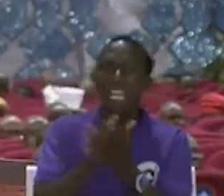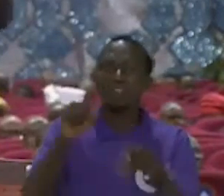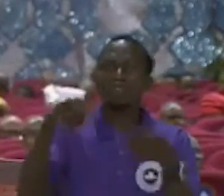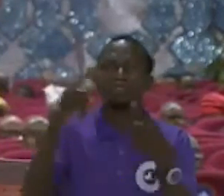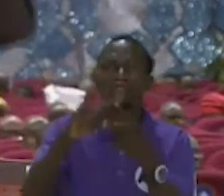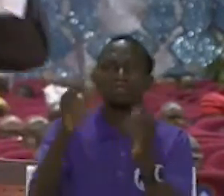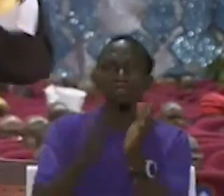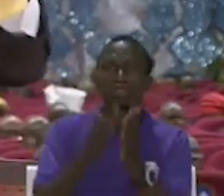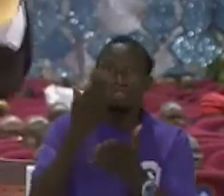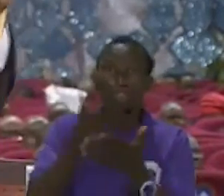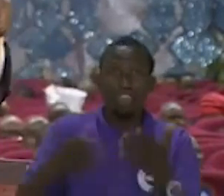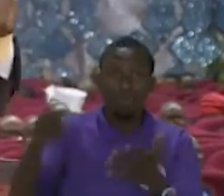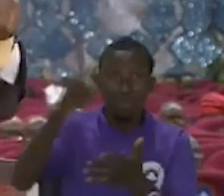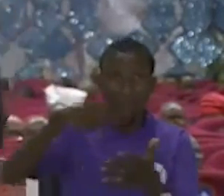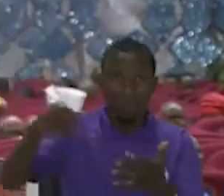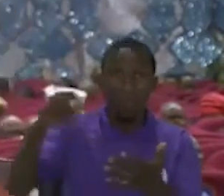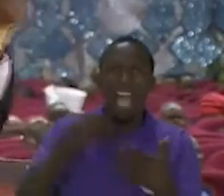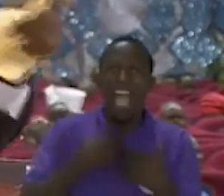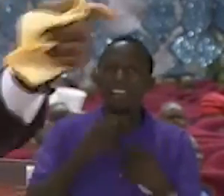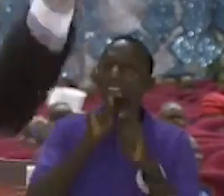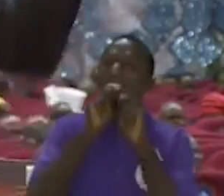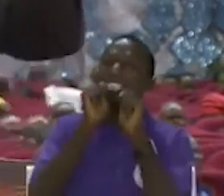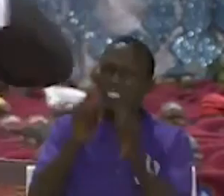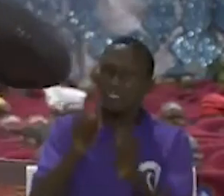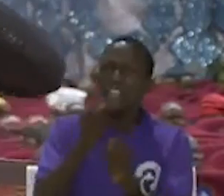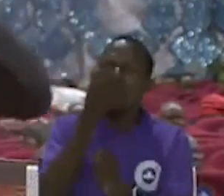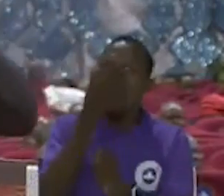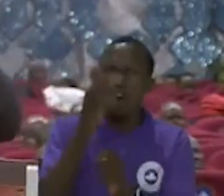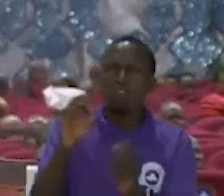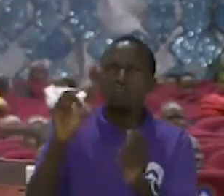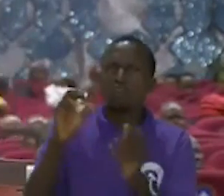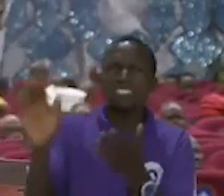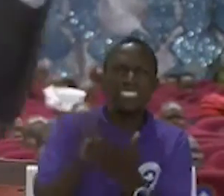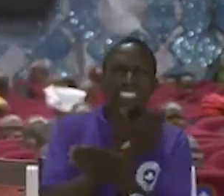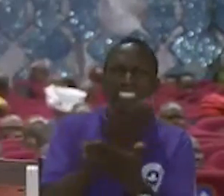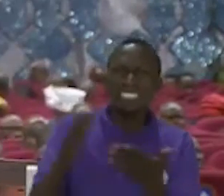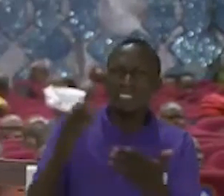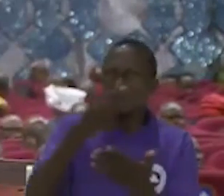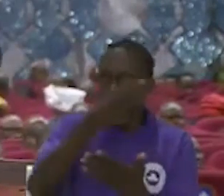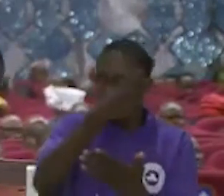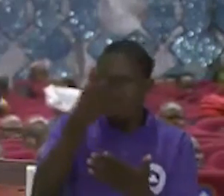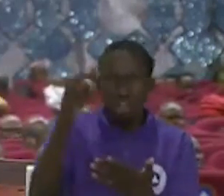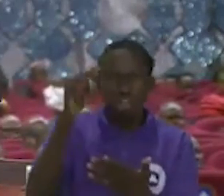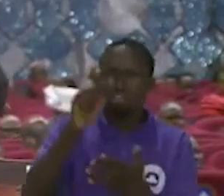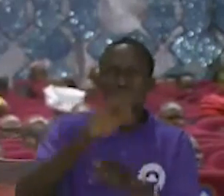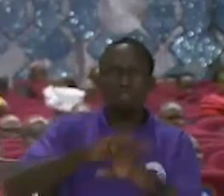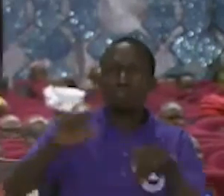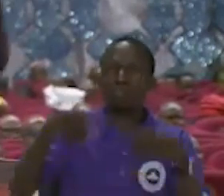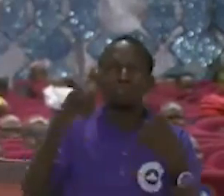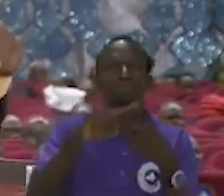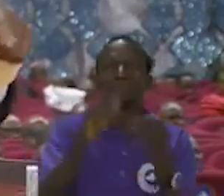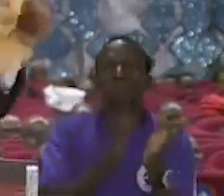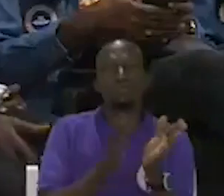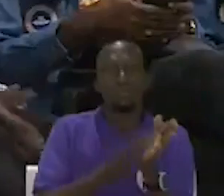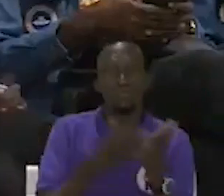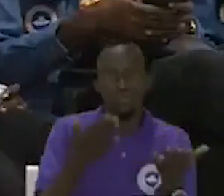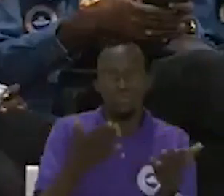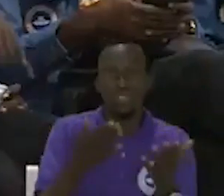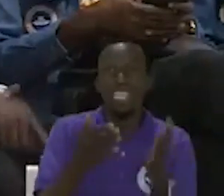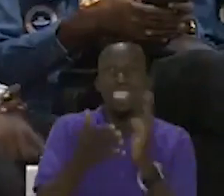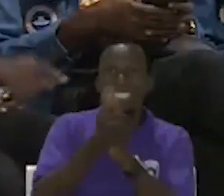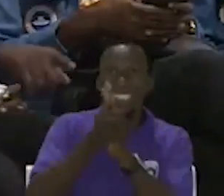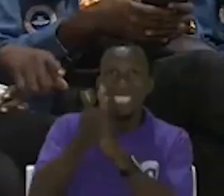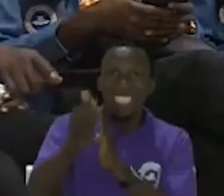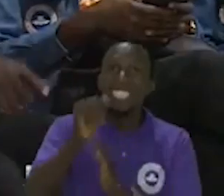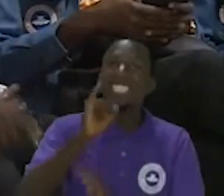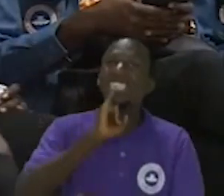of you have the gift of singing, but somehow you cannot produce it because you have not schooled that gift. Skill is gift